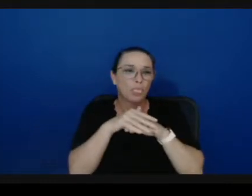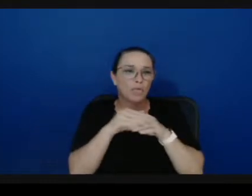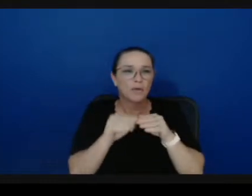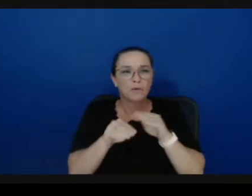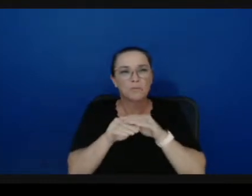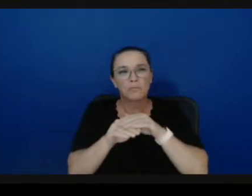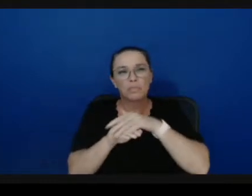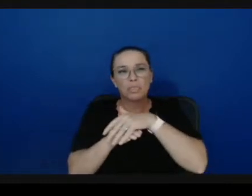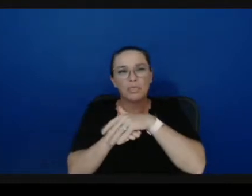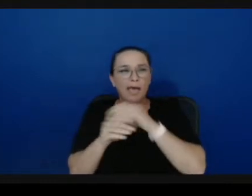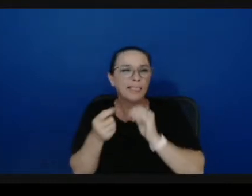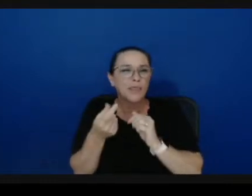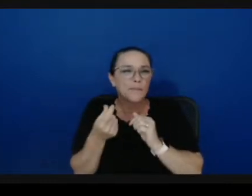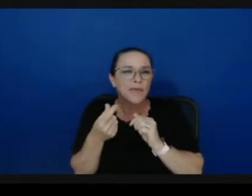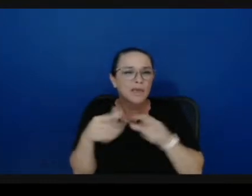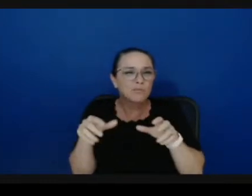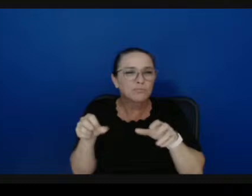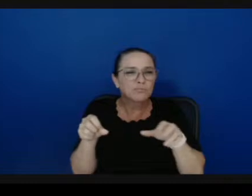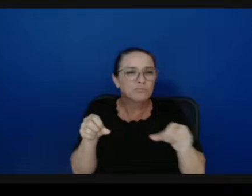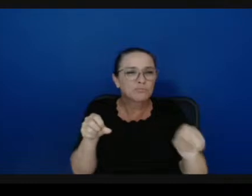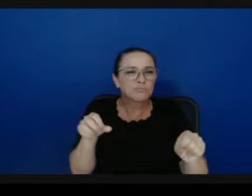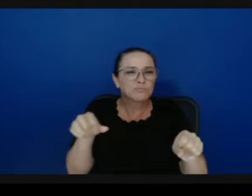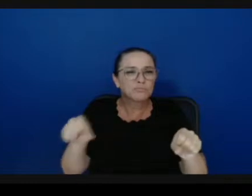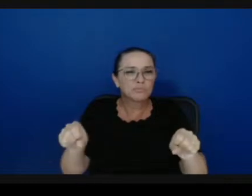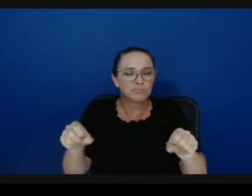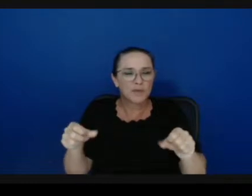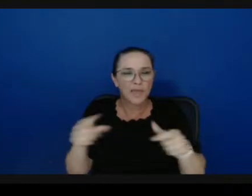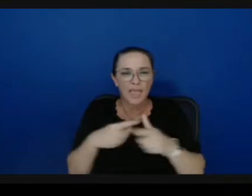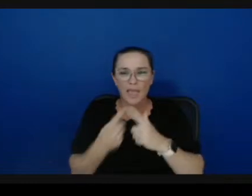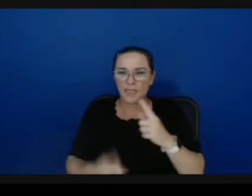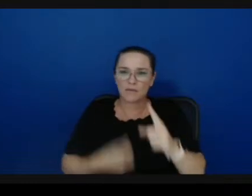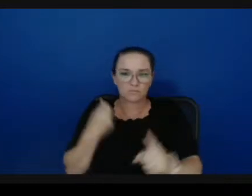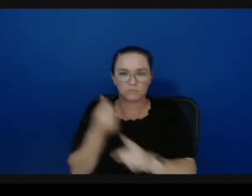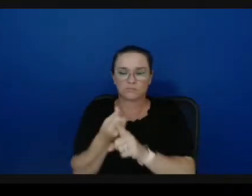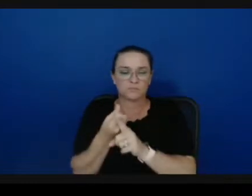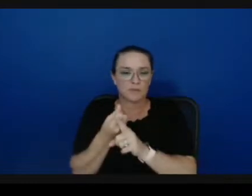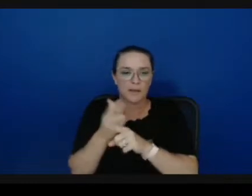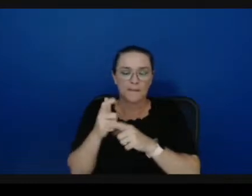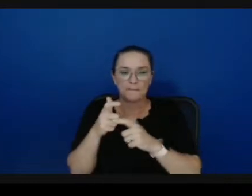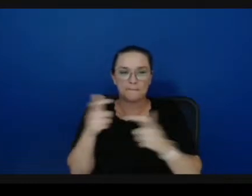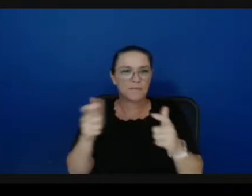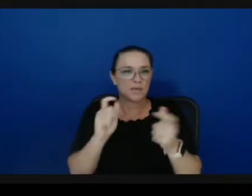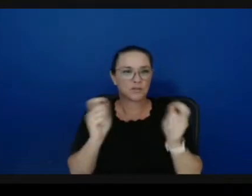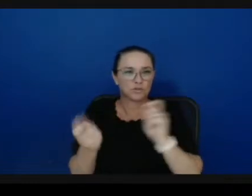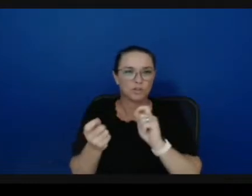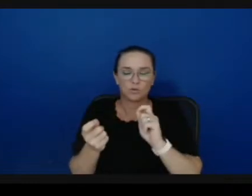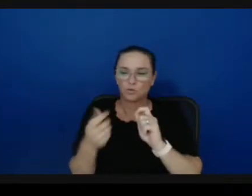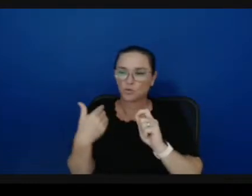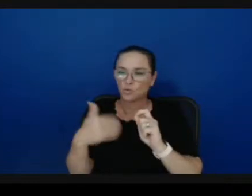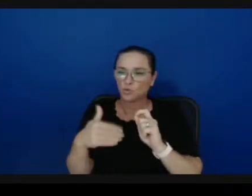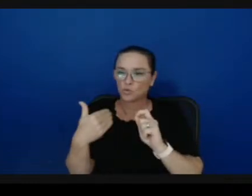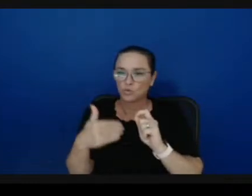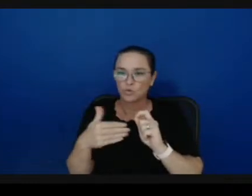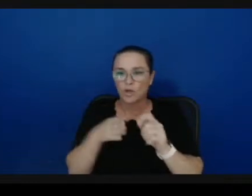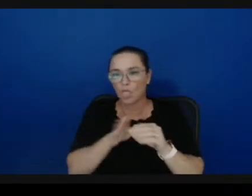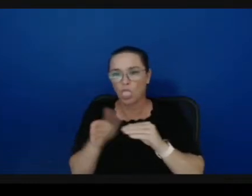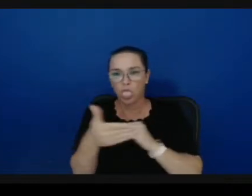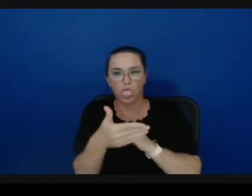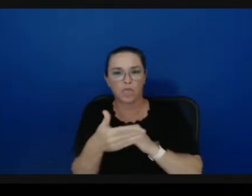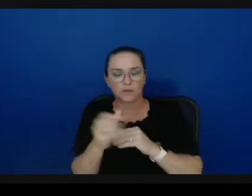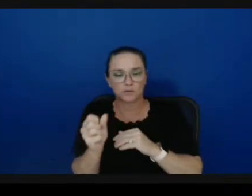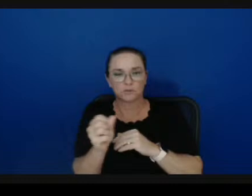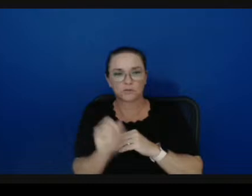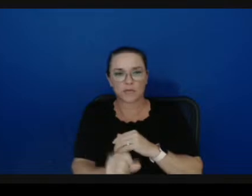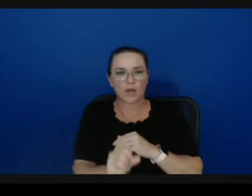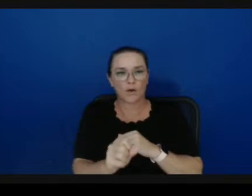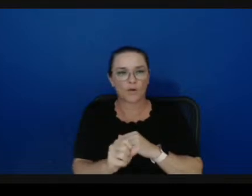there, a couple here, a couple there, and then boom, the big diversion to the south, and